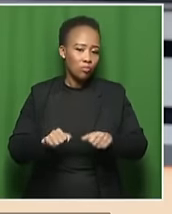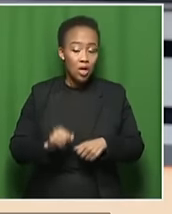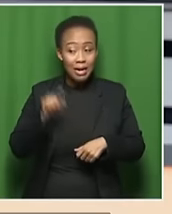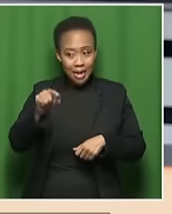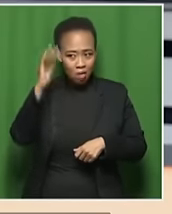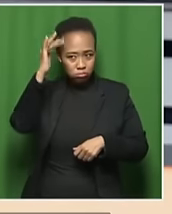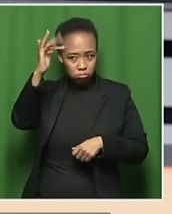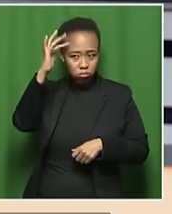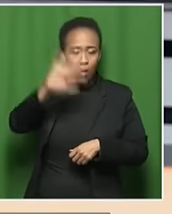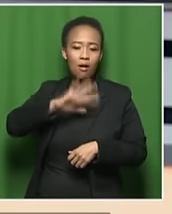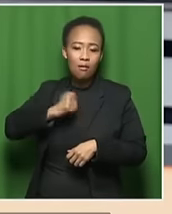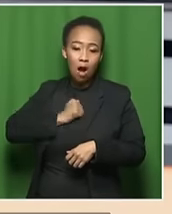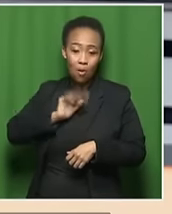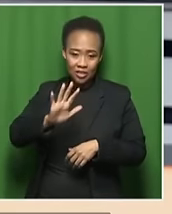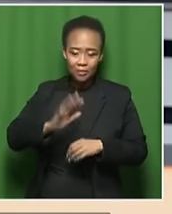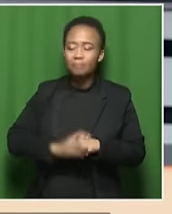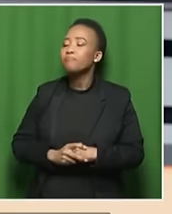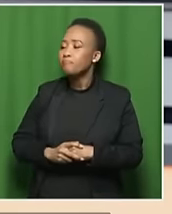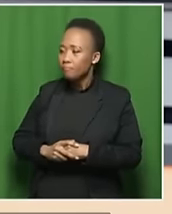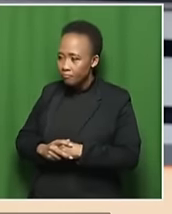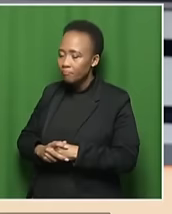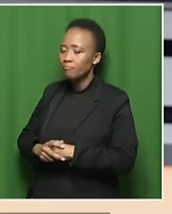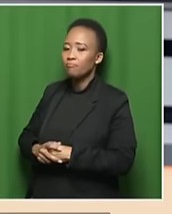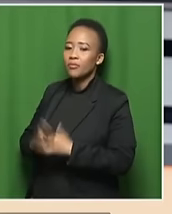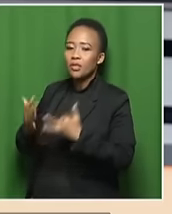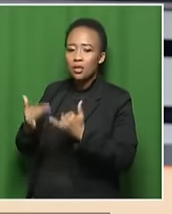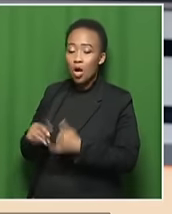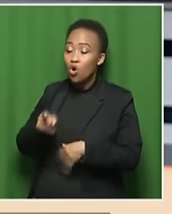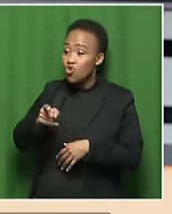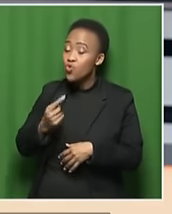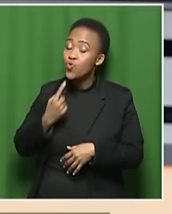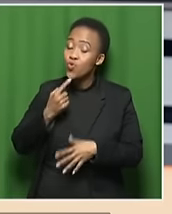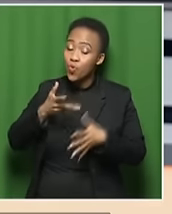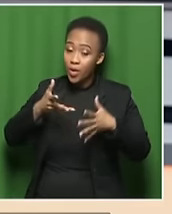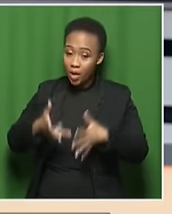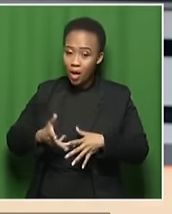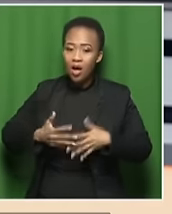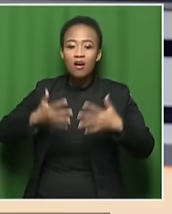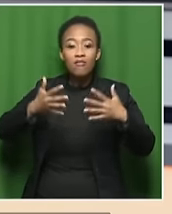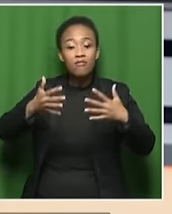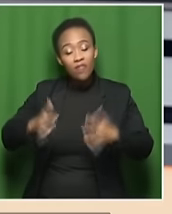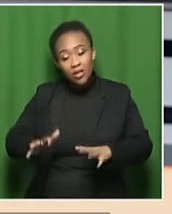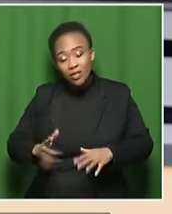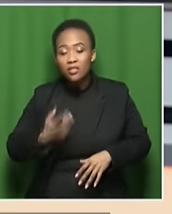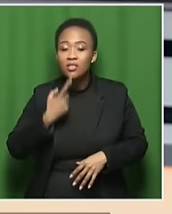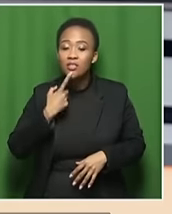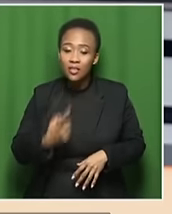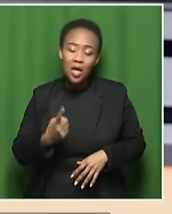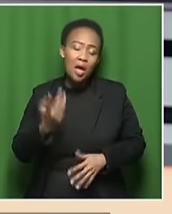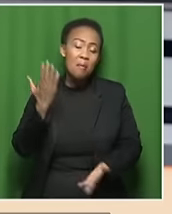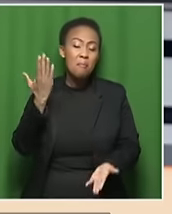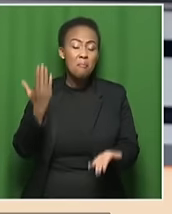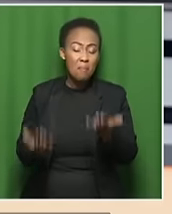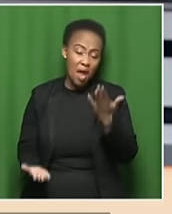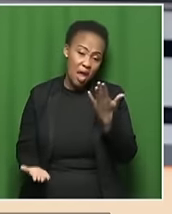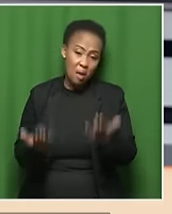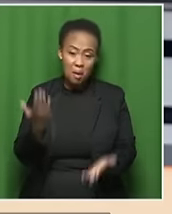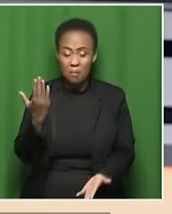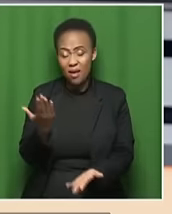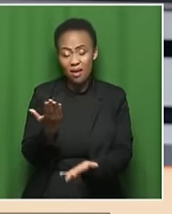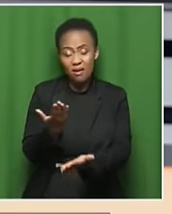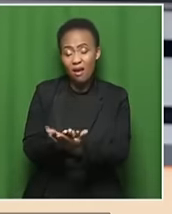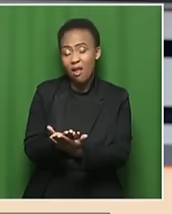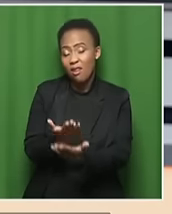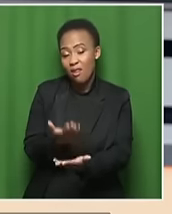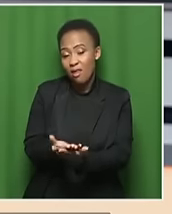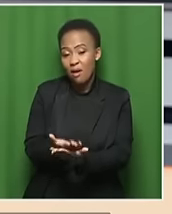very briefly, so when you hear rumbles that there may be, could be possibly